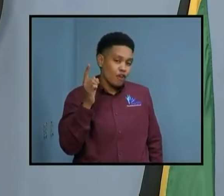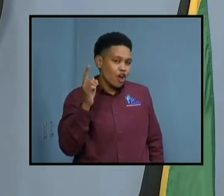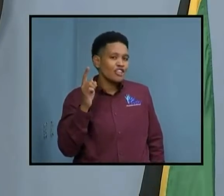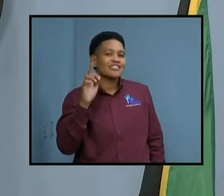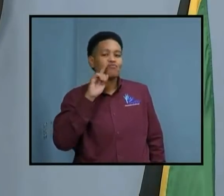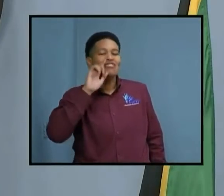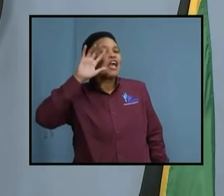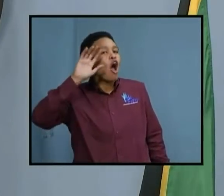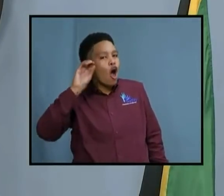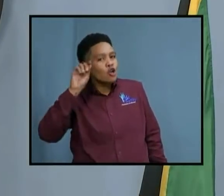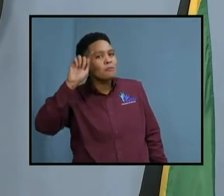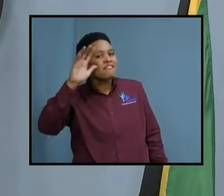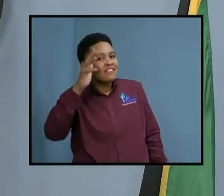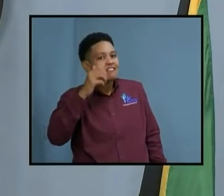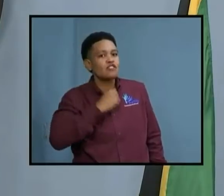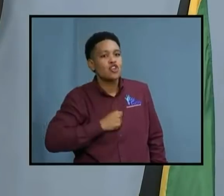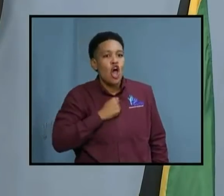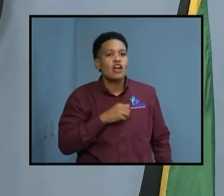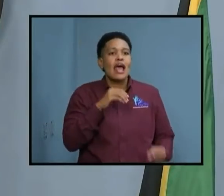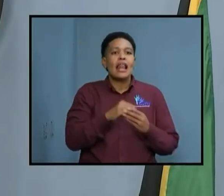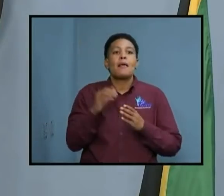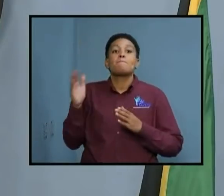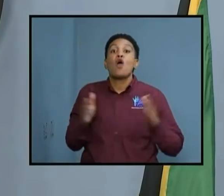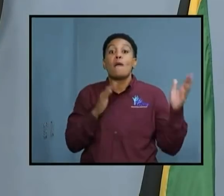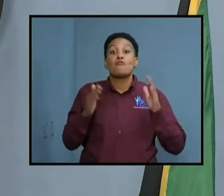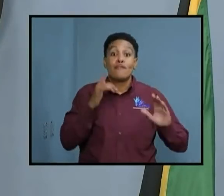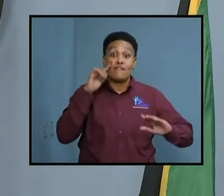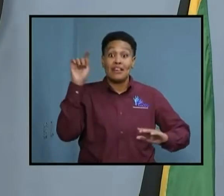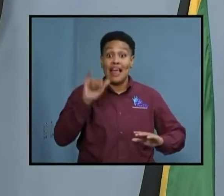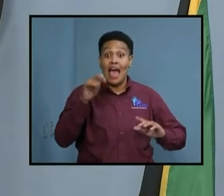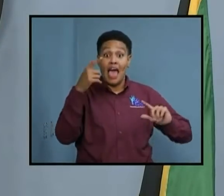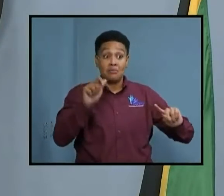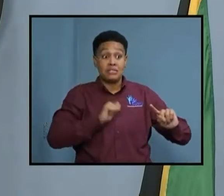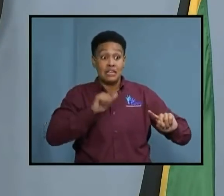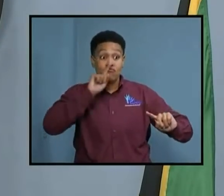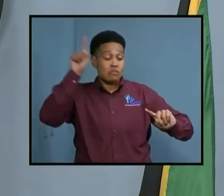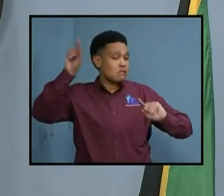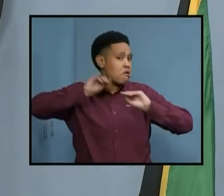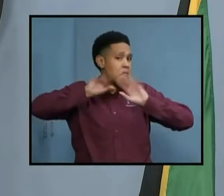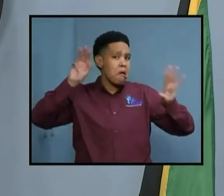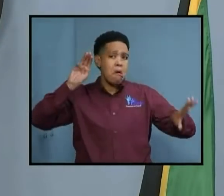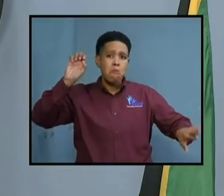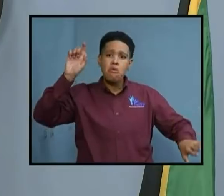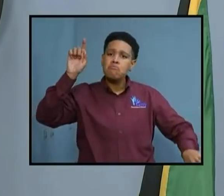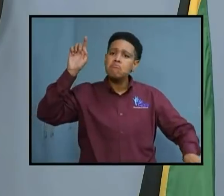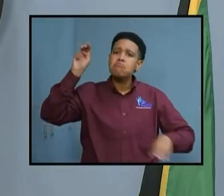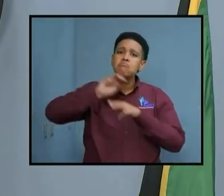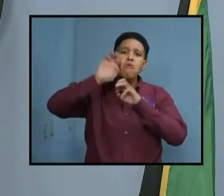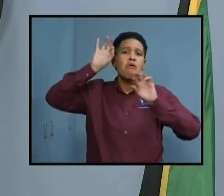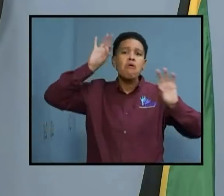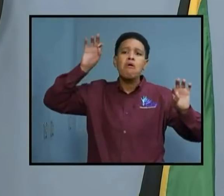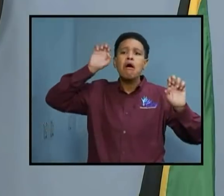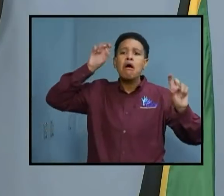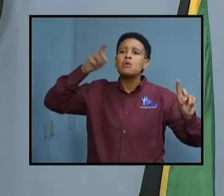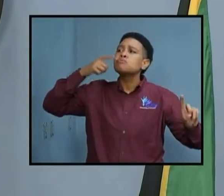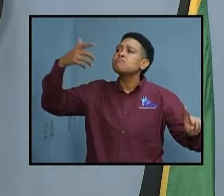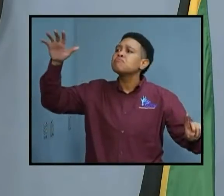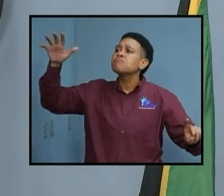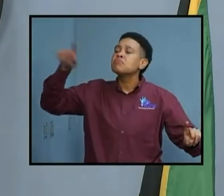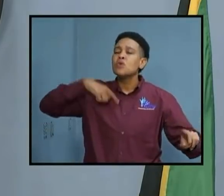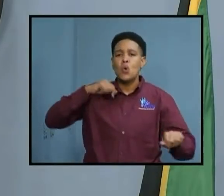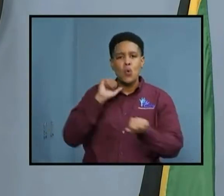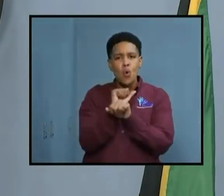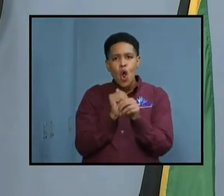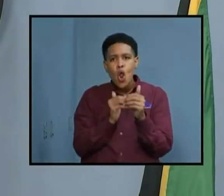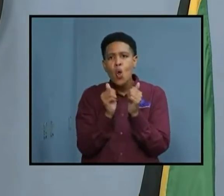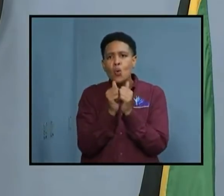October 5th, sorry. And in preparation for that, I think he was very clear that he works very closely with public